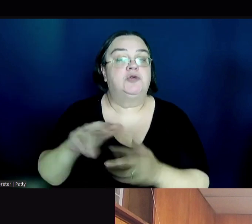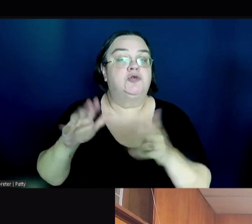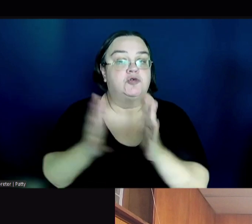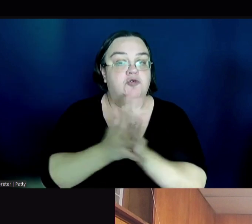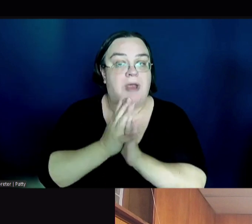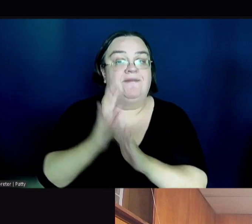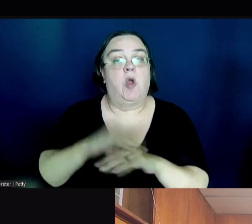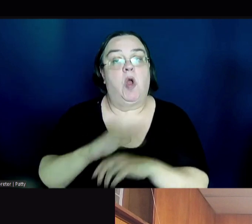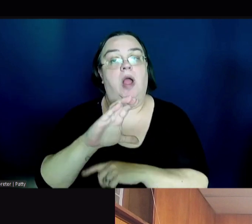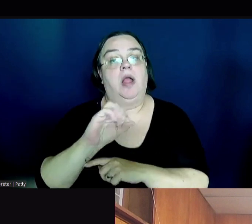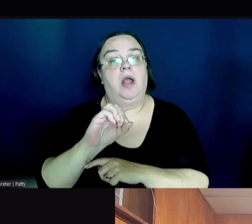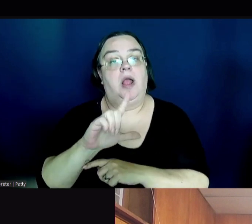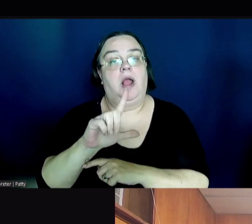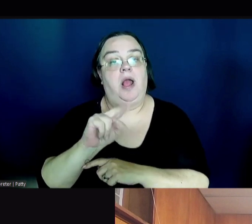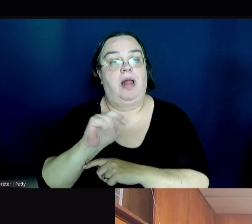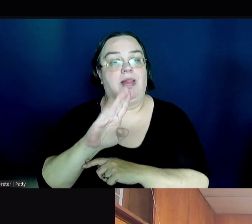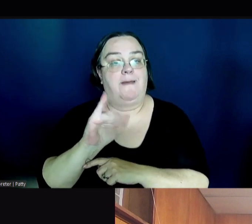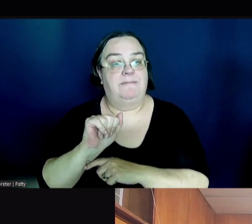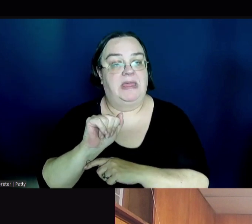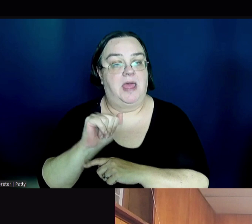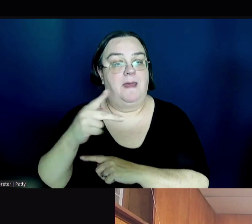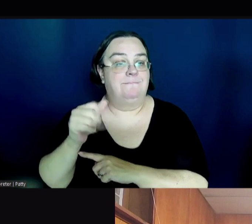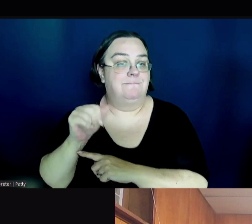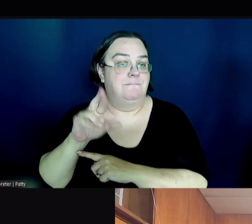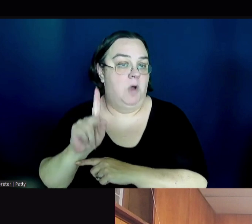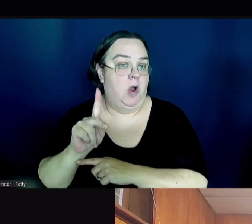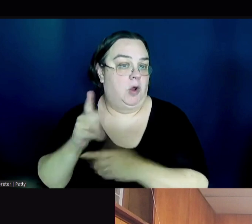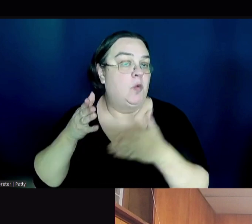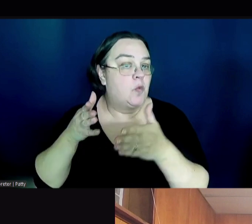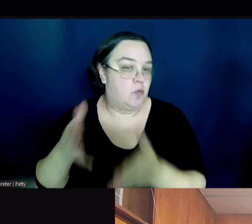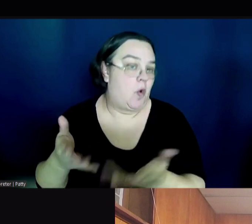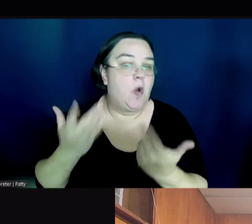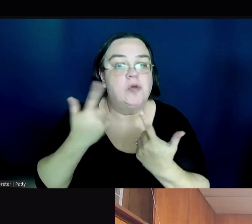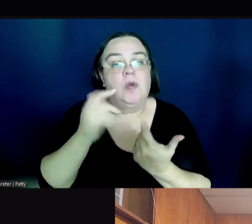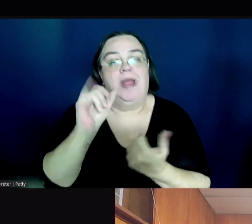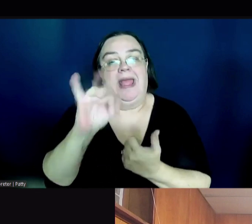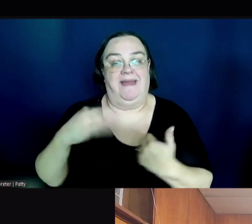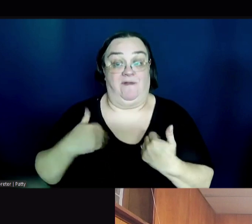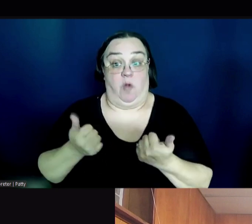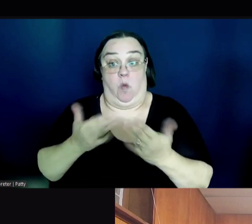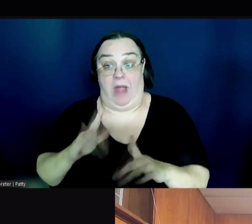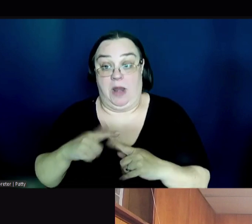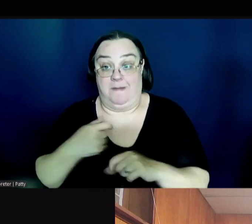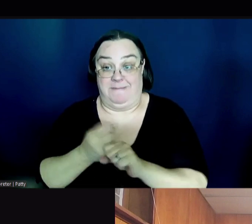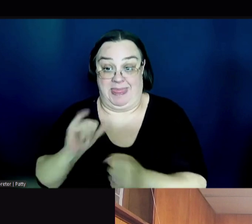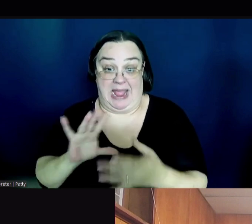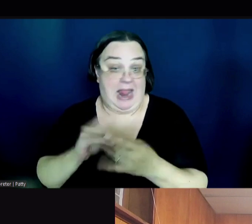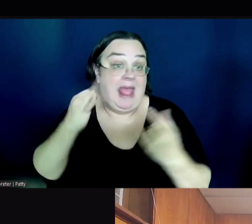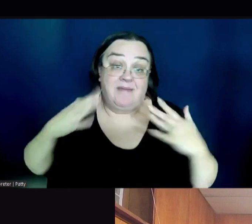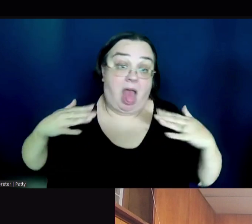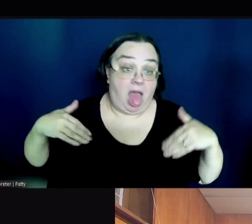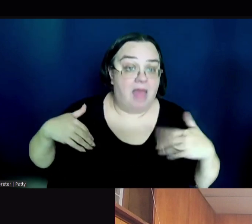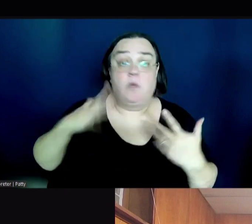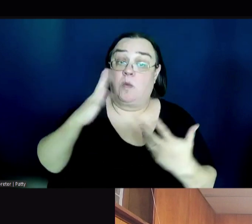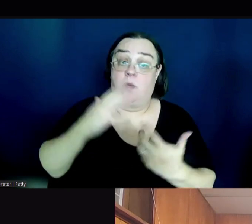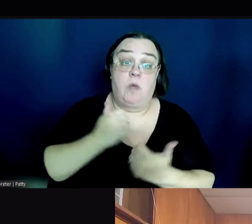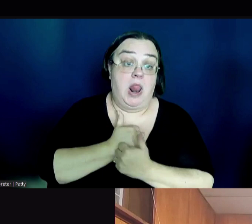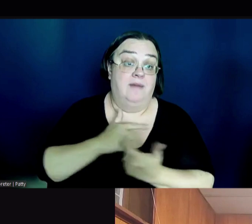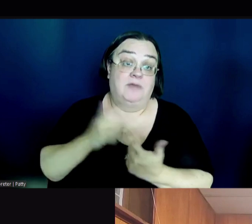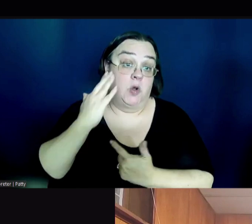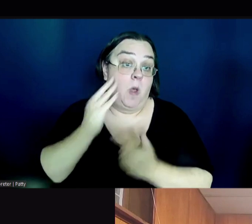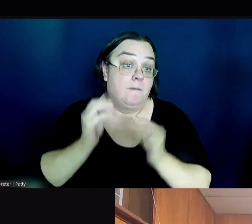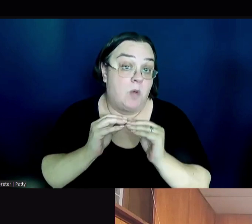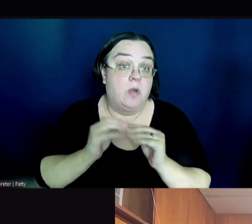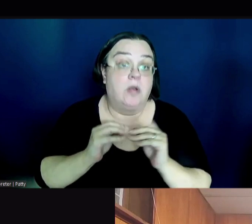lot. So if there's a way to make that connection, if they haven't done so already, we'd love to know more about that. Now, I